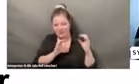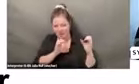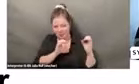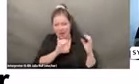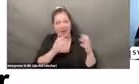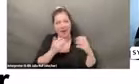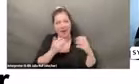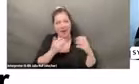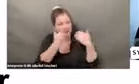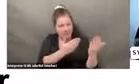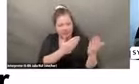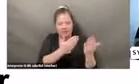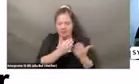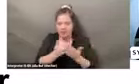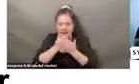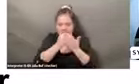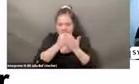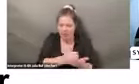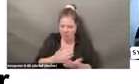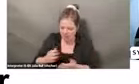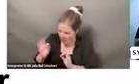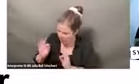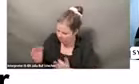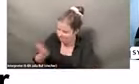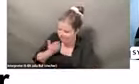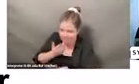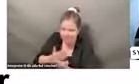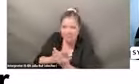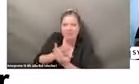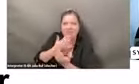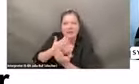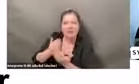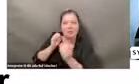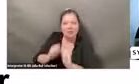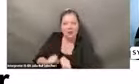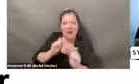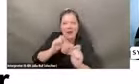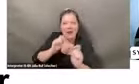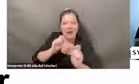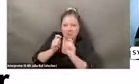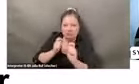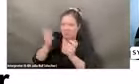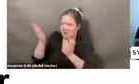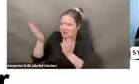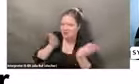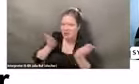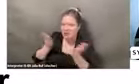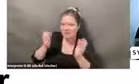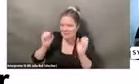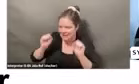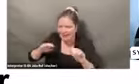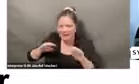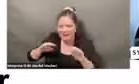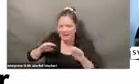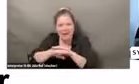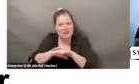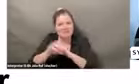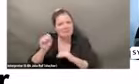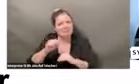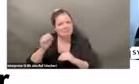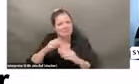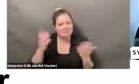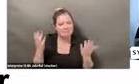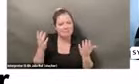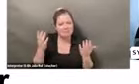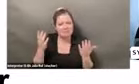helping the public sector body to just do their job, yeah, of course, by all means, send me